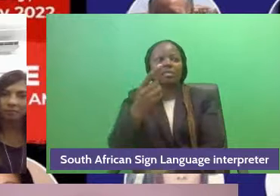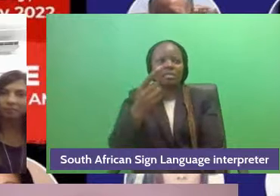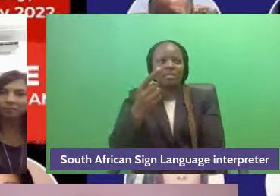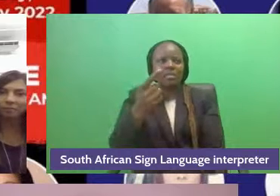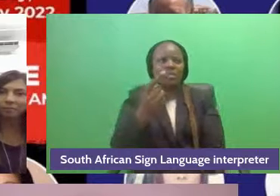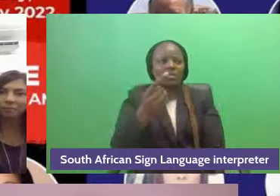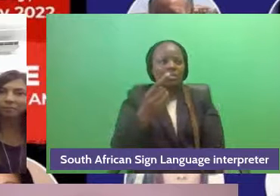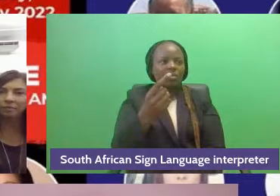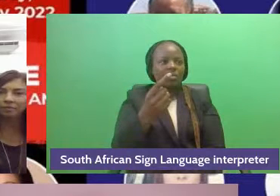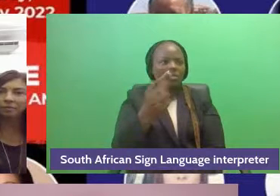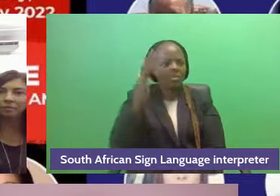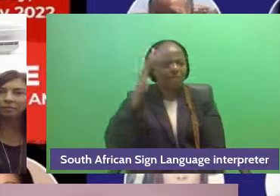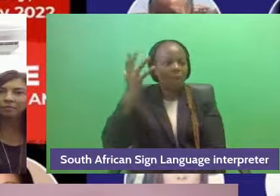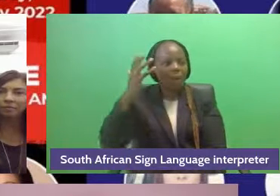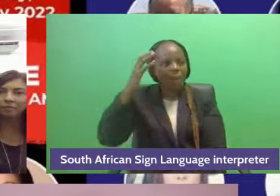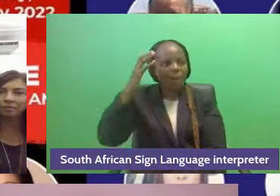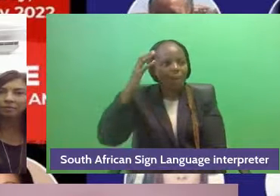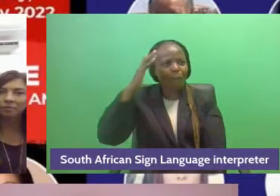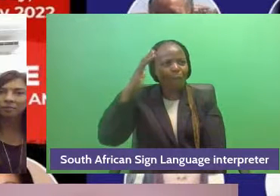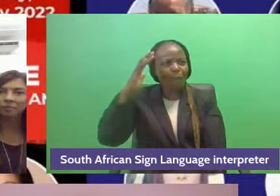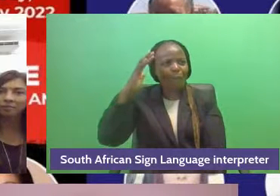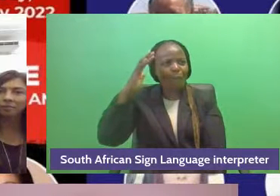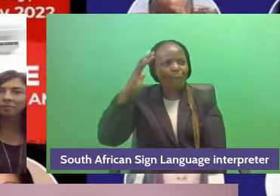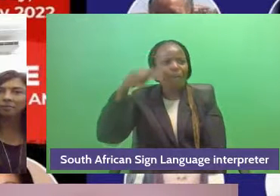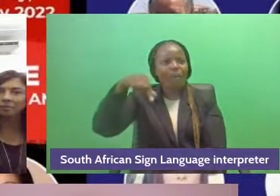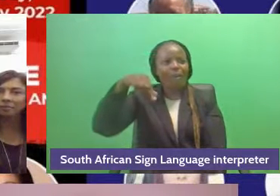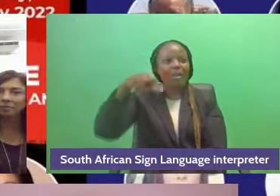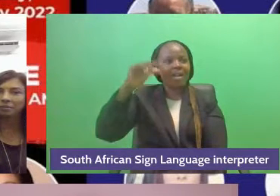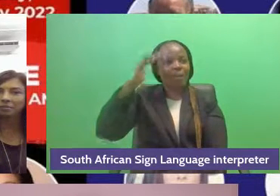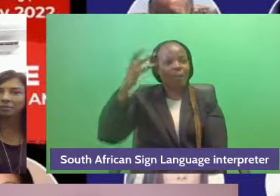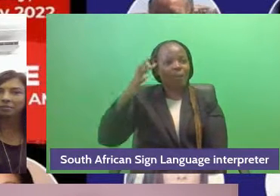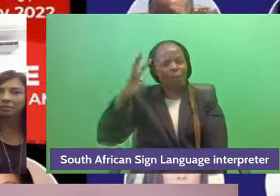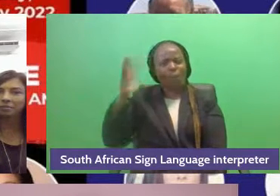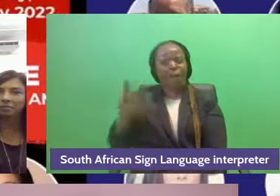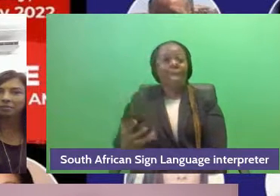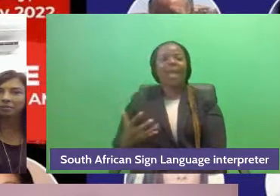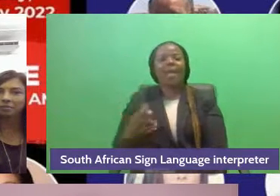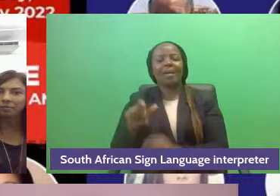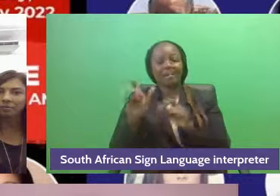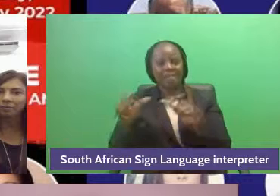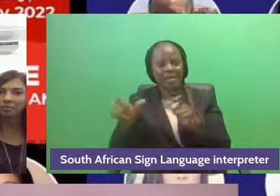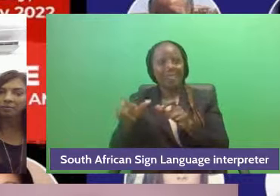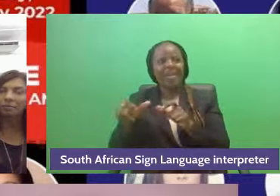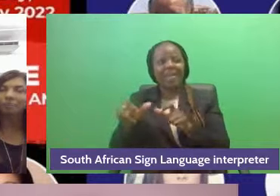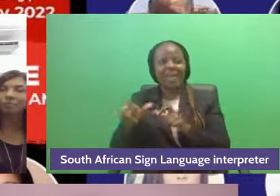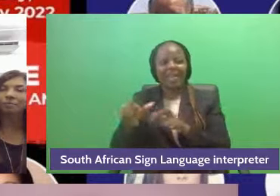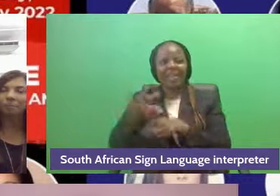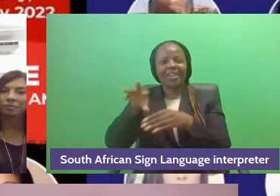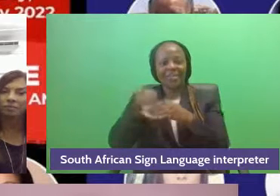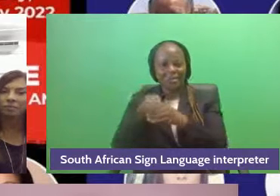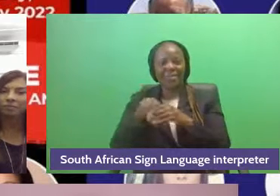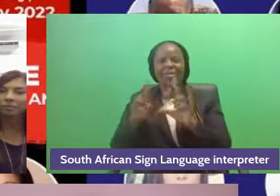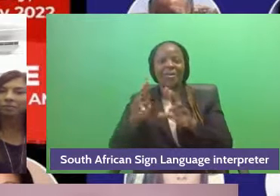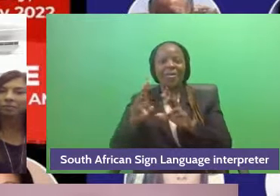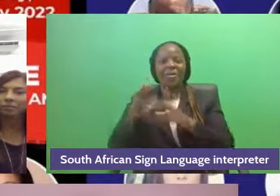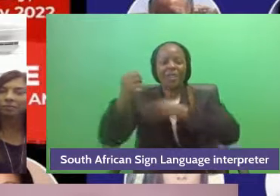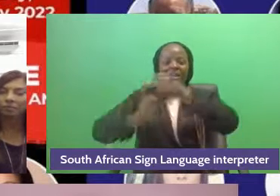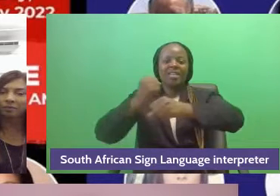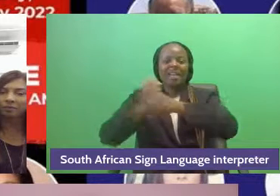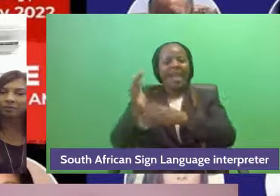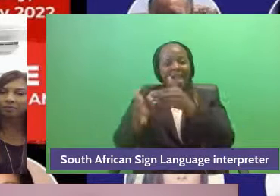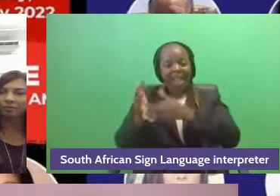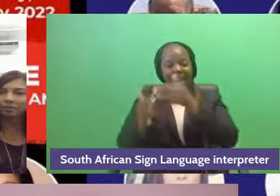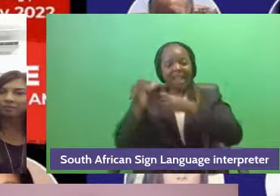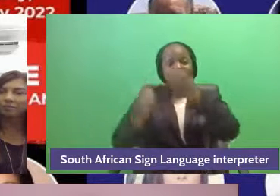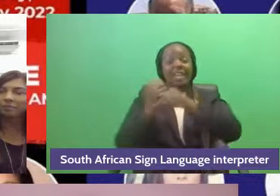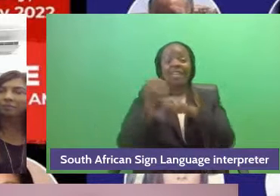long as we start communicating networks and we are doing like that, then I think by the end of the year or come 2026 or whichever year